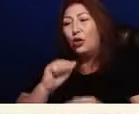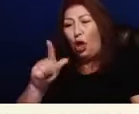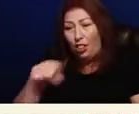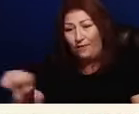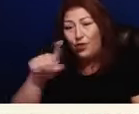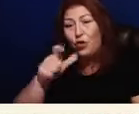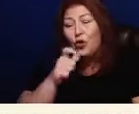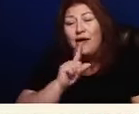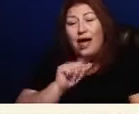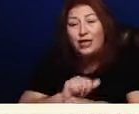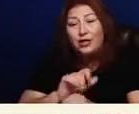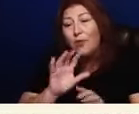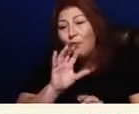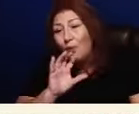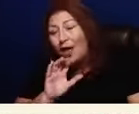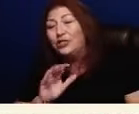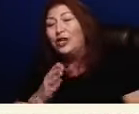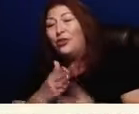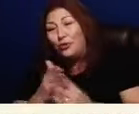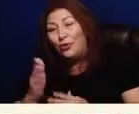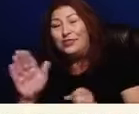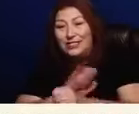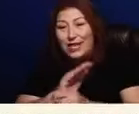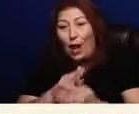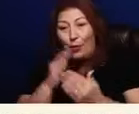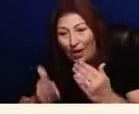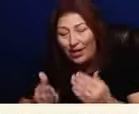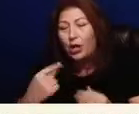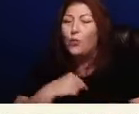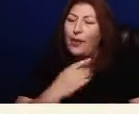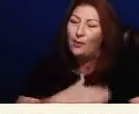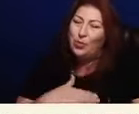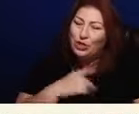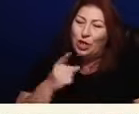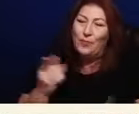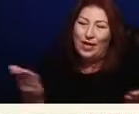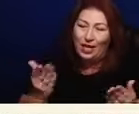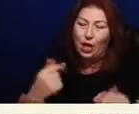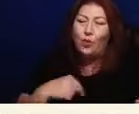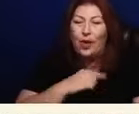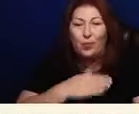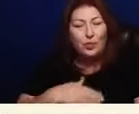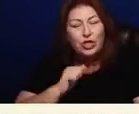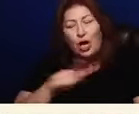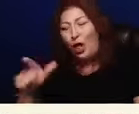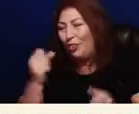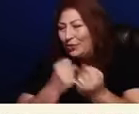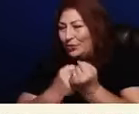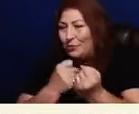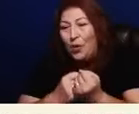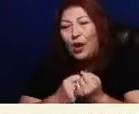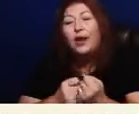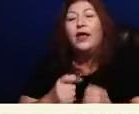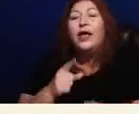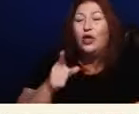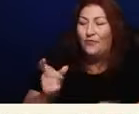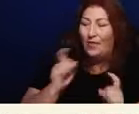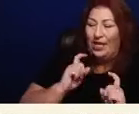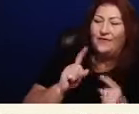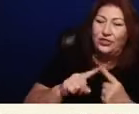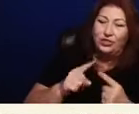actually been watching, you know, throughout this entire weekend. You know, we appreciate you being here. We appreciate all the support that you guys have been given to